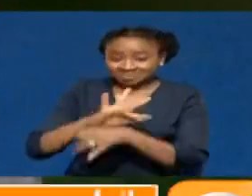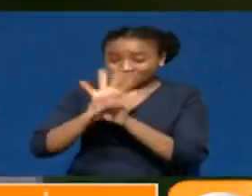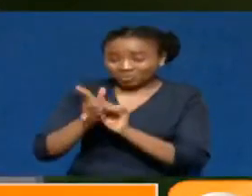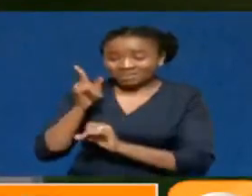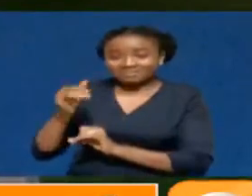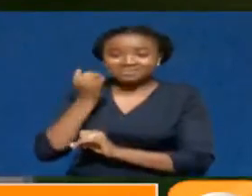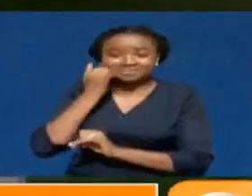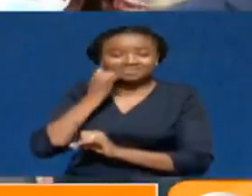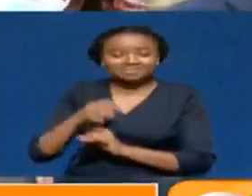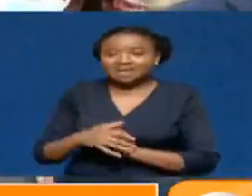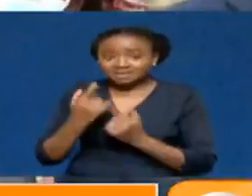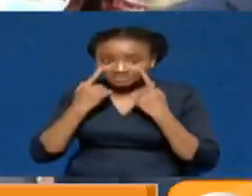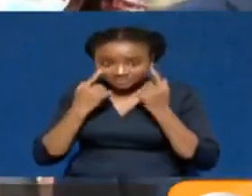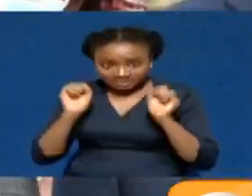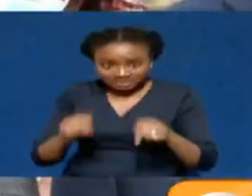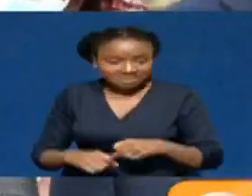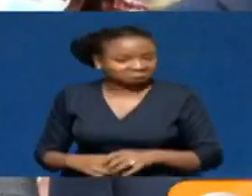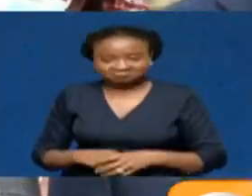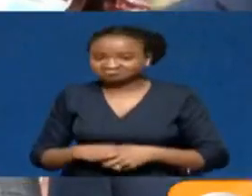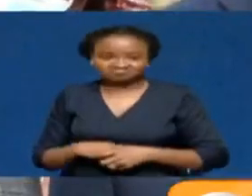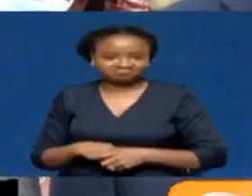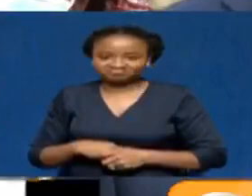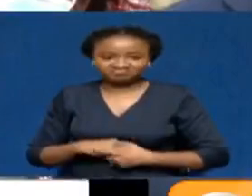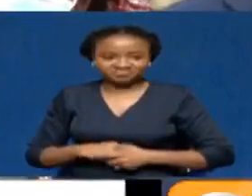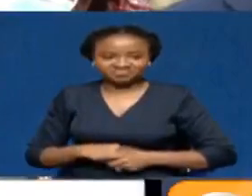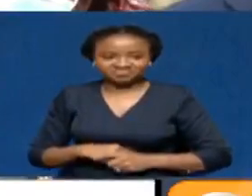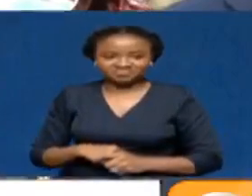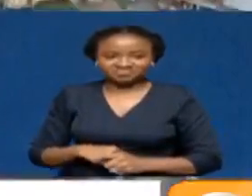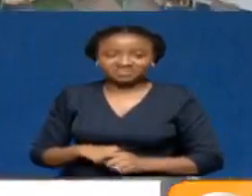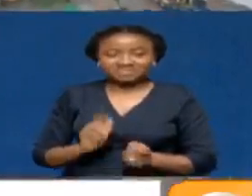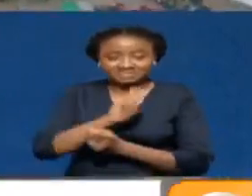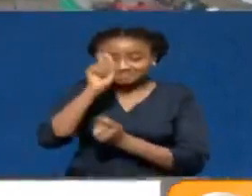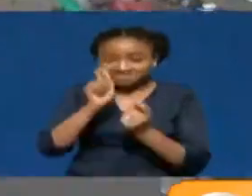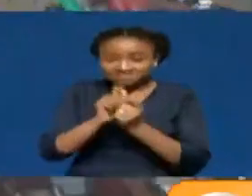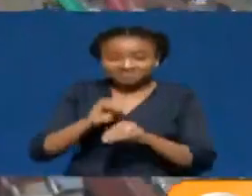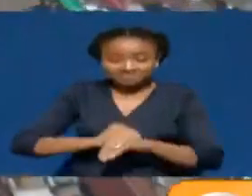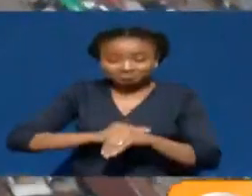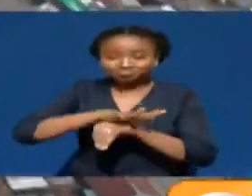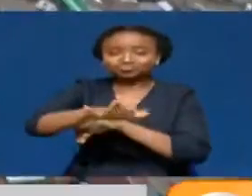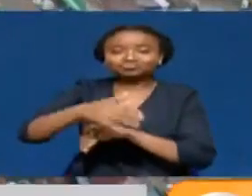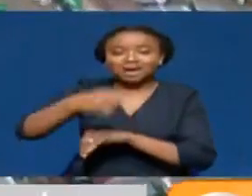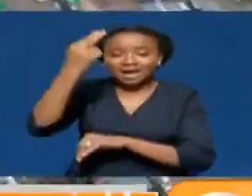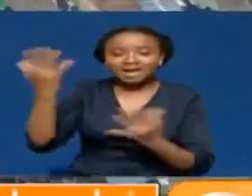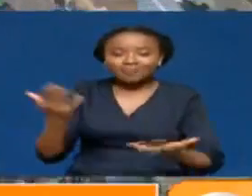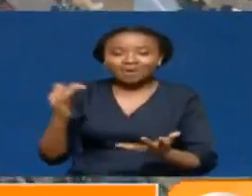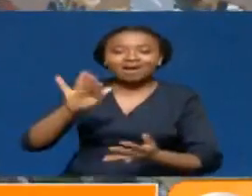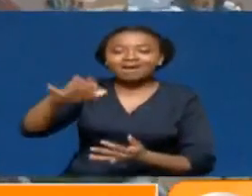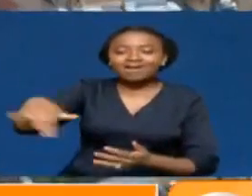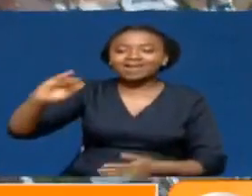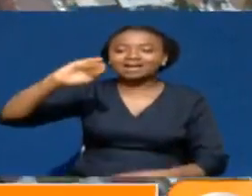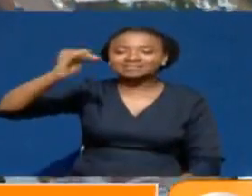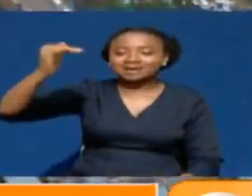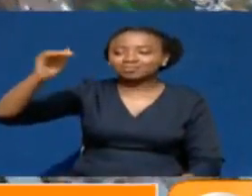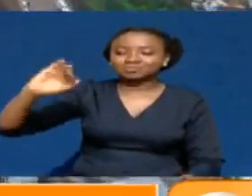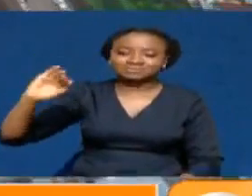ni ugonjwa ambao huwezi kuona. More so in the urban areas. In the last 2 weeks,